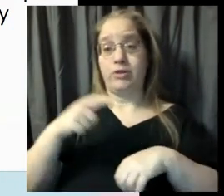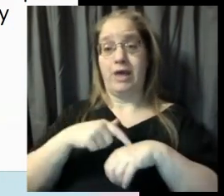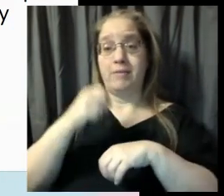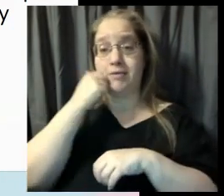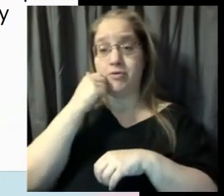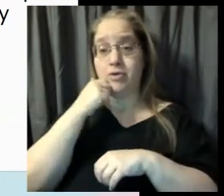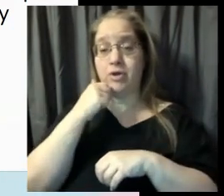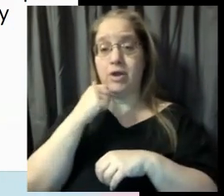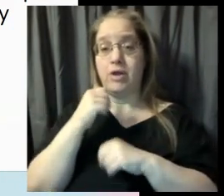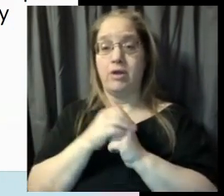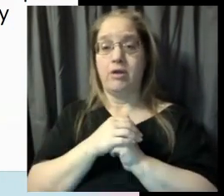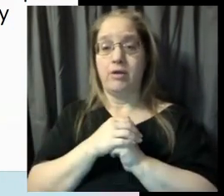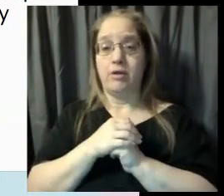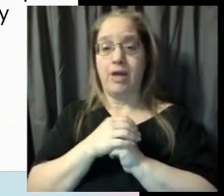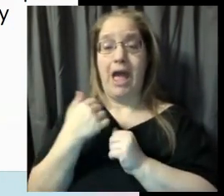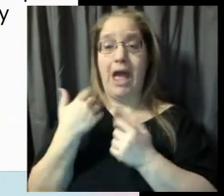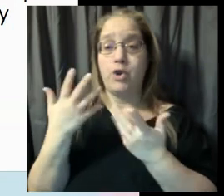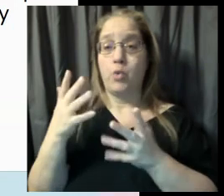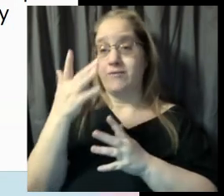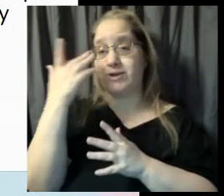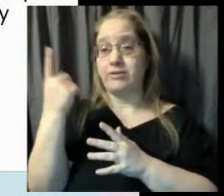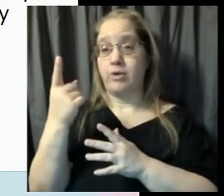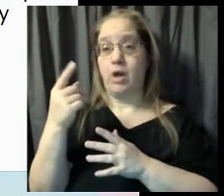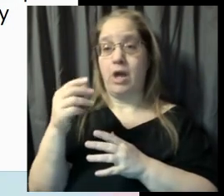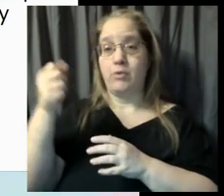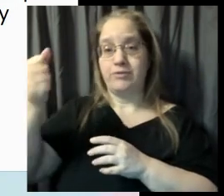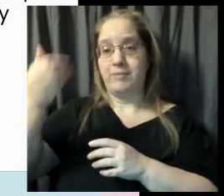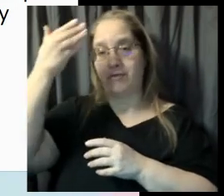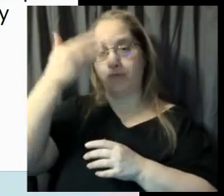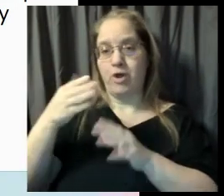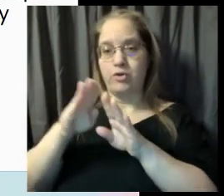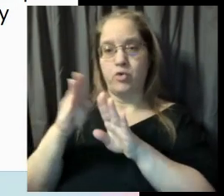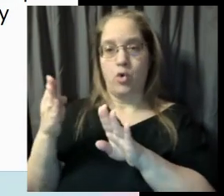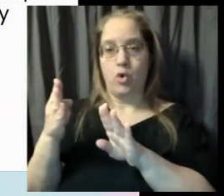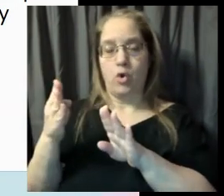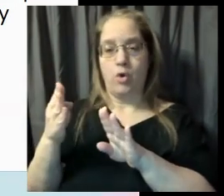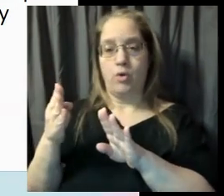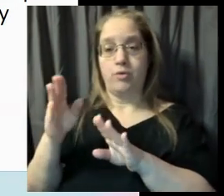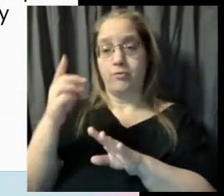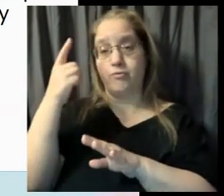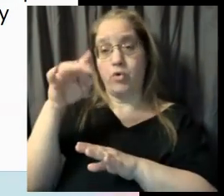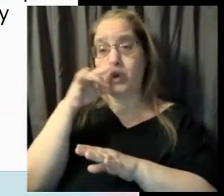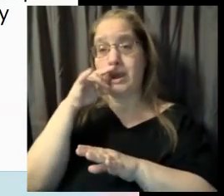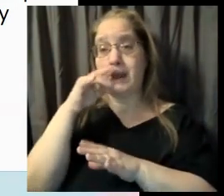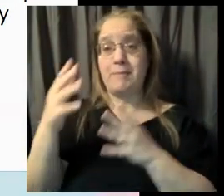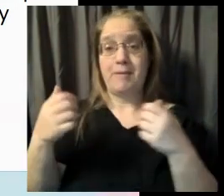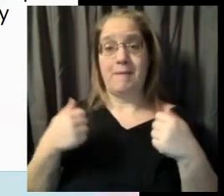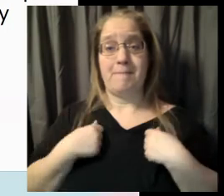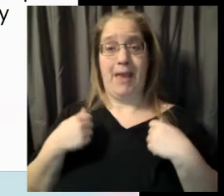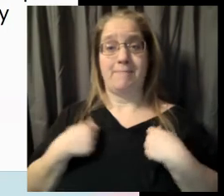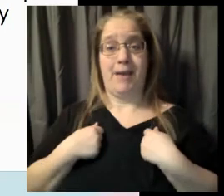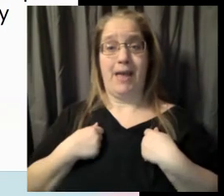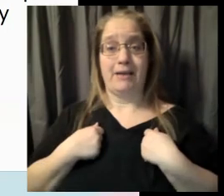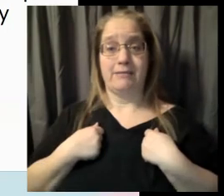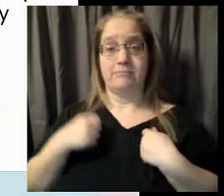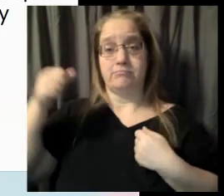I place something, I don't want to forget anything, so I'll place it by the front door. But for your child, it could be placing their backpack by